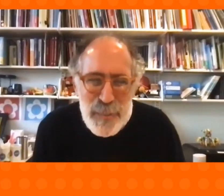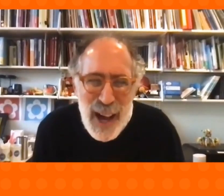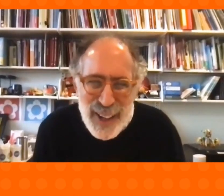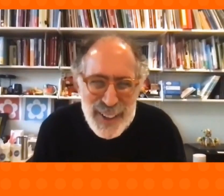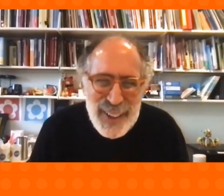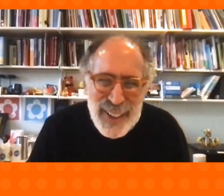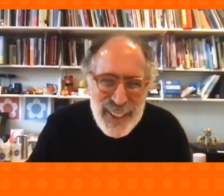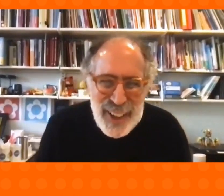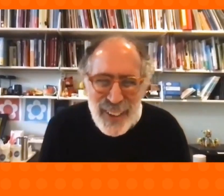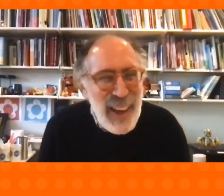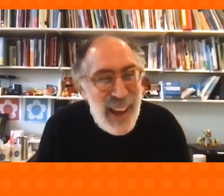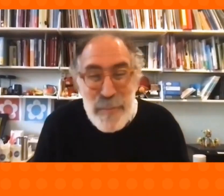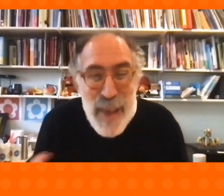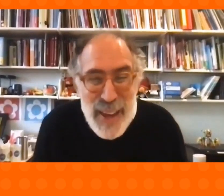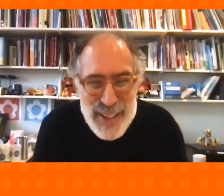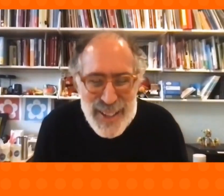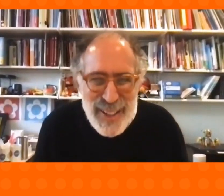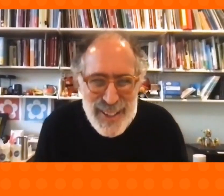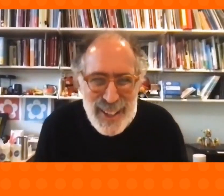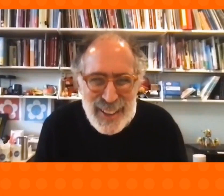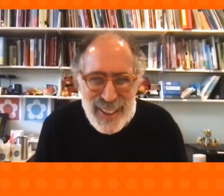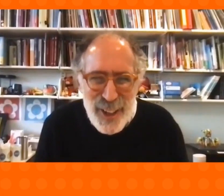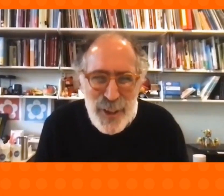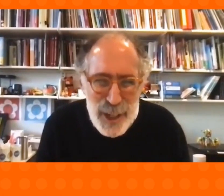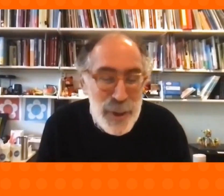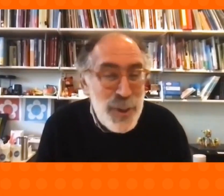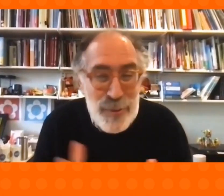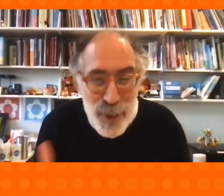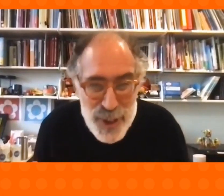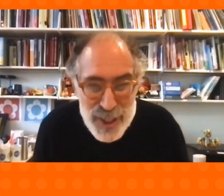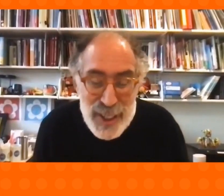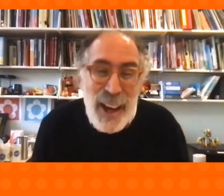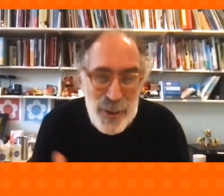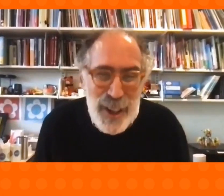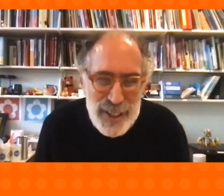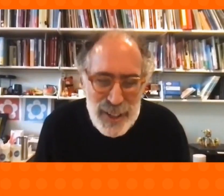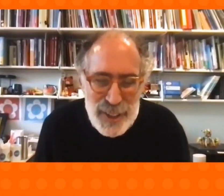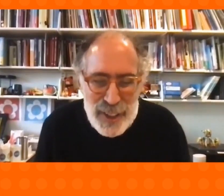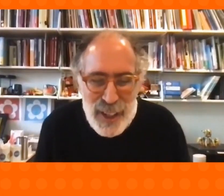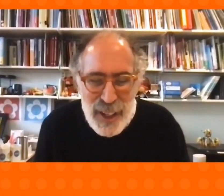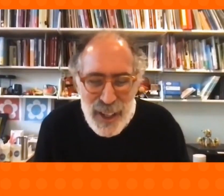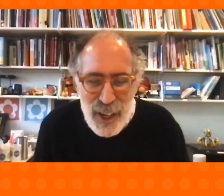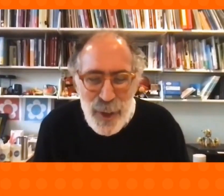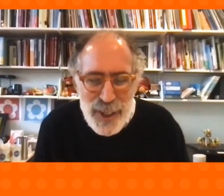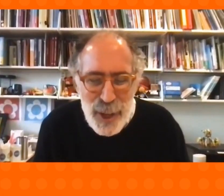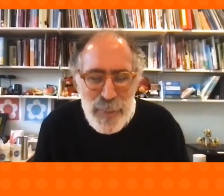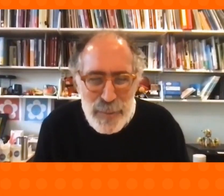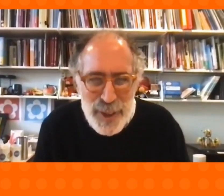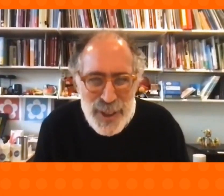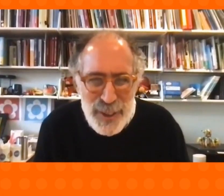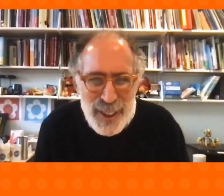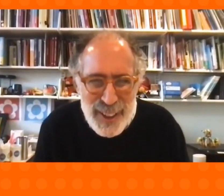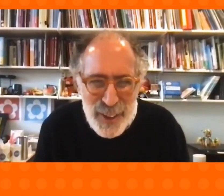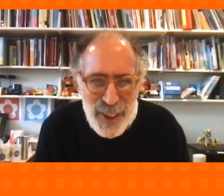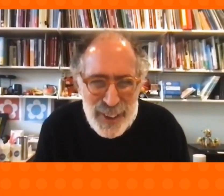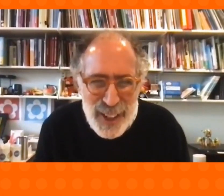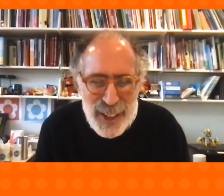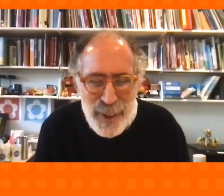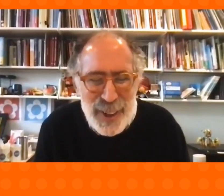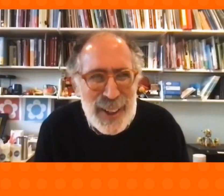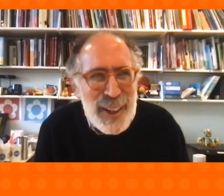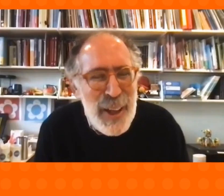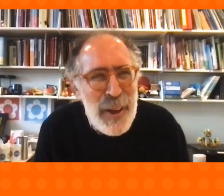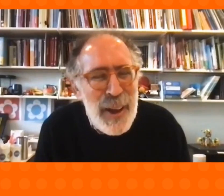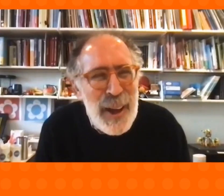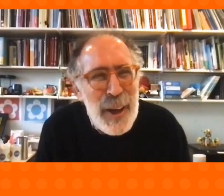so inspired, and amazed at seeing the incredible diversity and creativity of what young people are doing in the